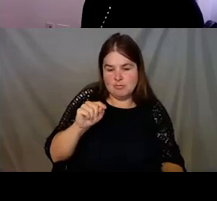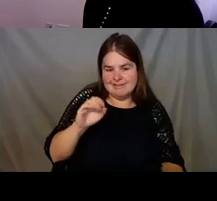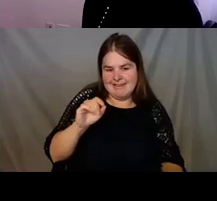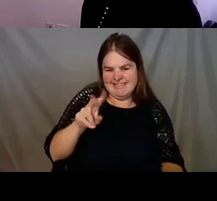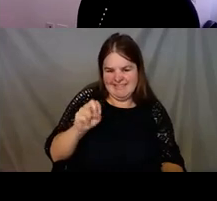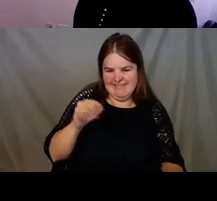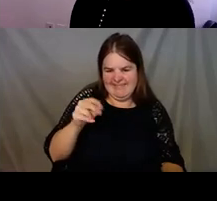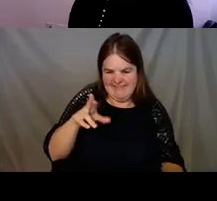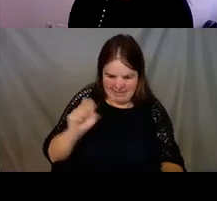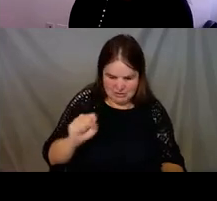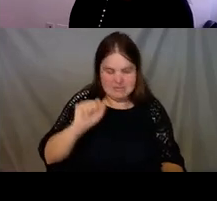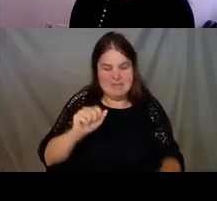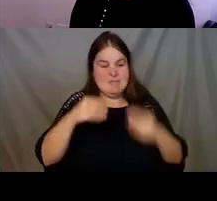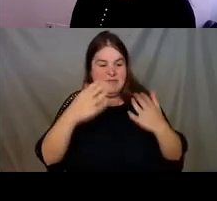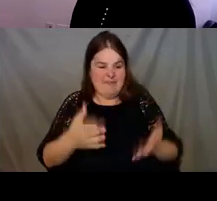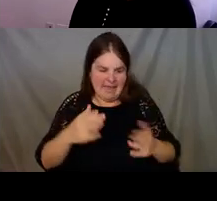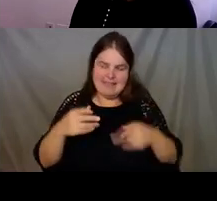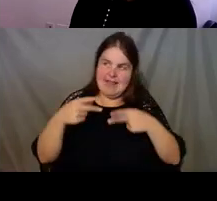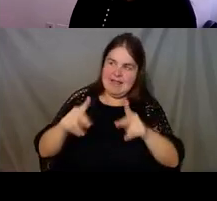future policies and interventions.